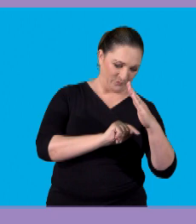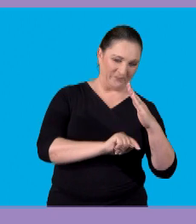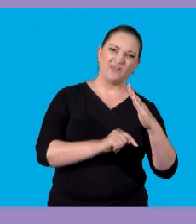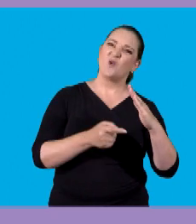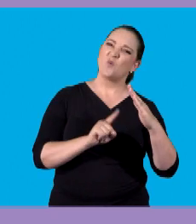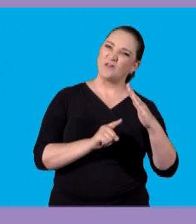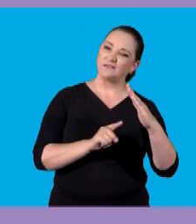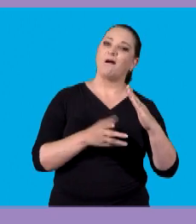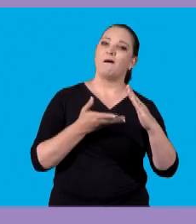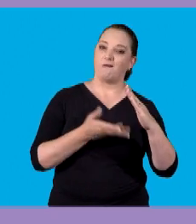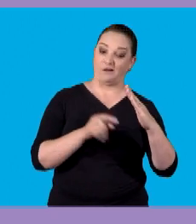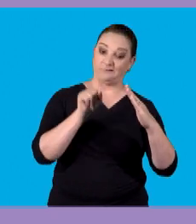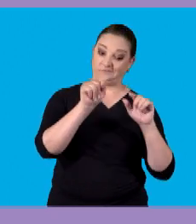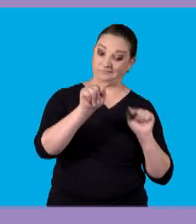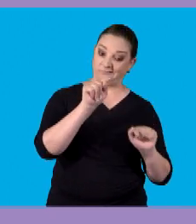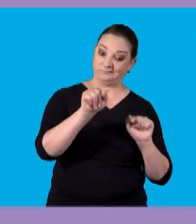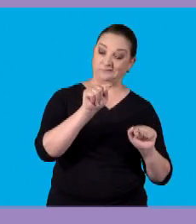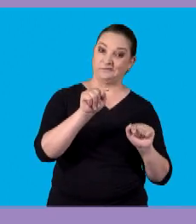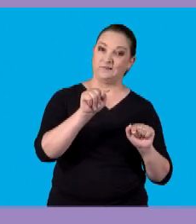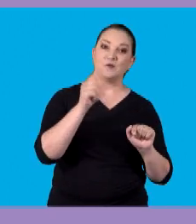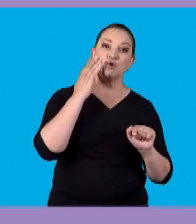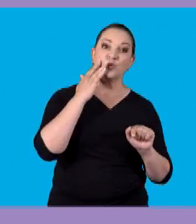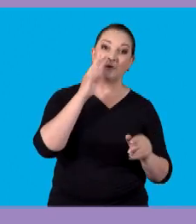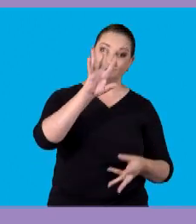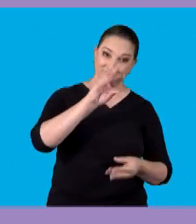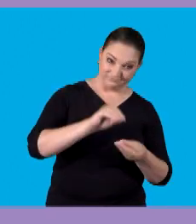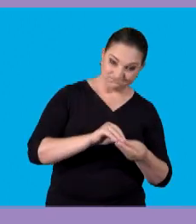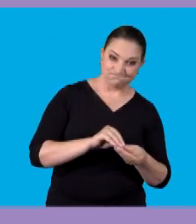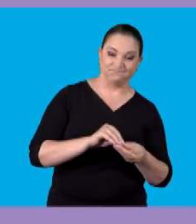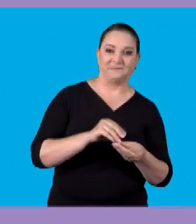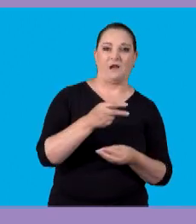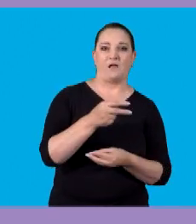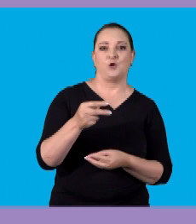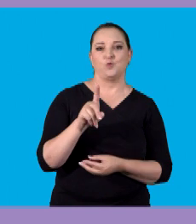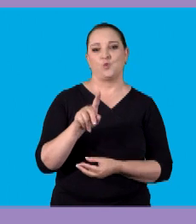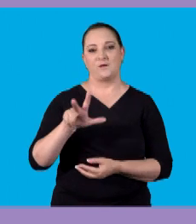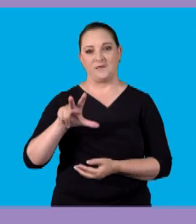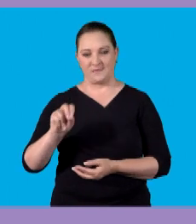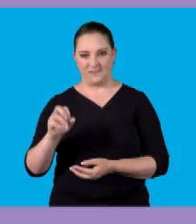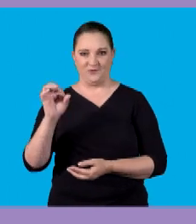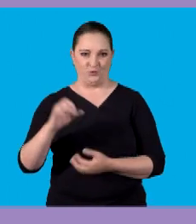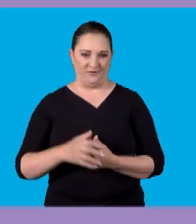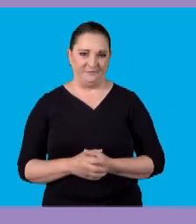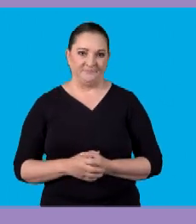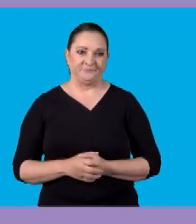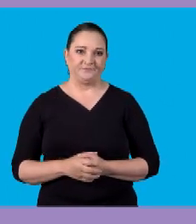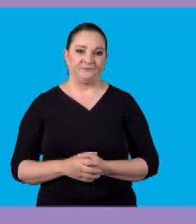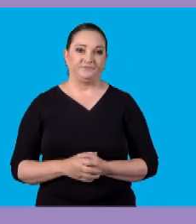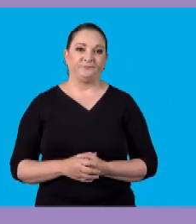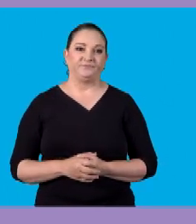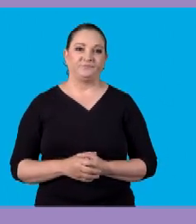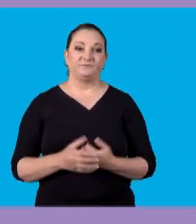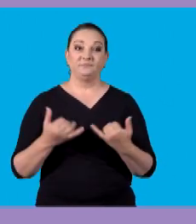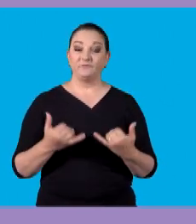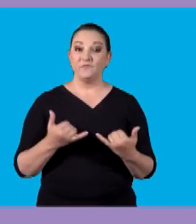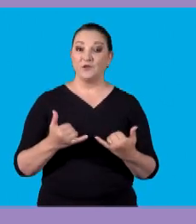for angle D, and this, or the sum of these two angles, is 180 degrees. Now we